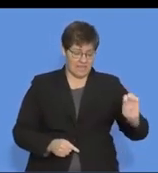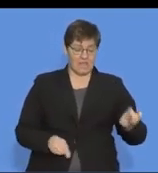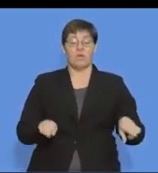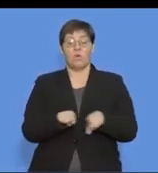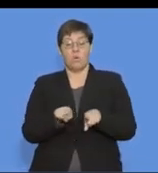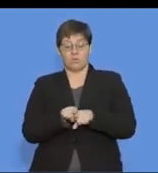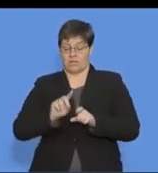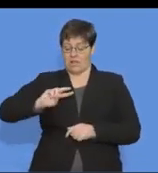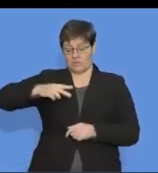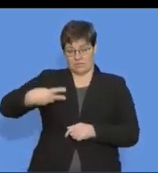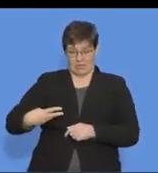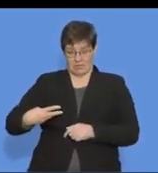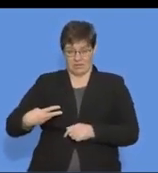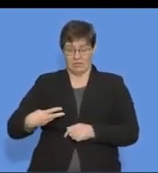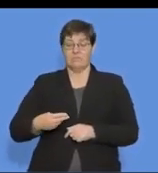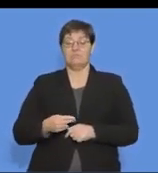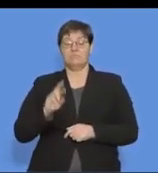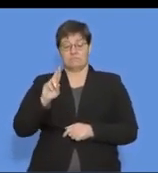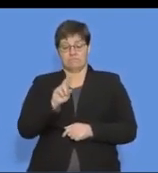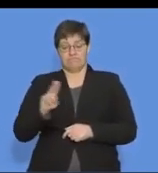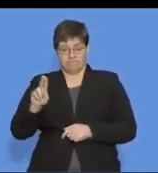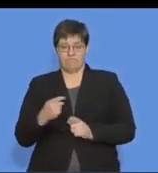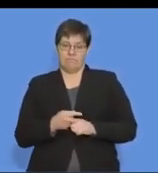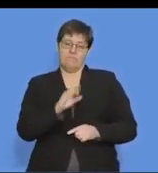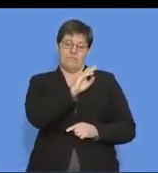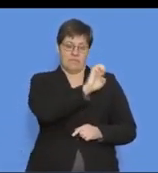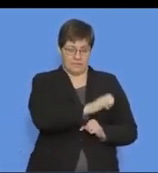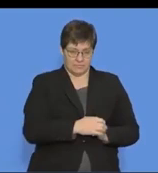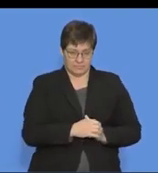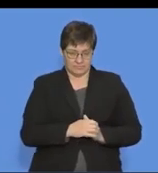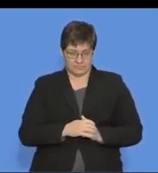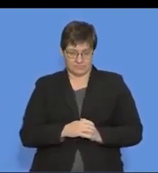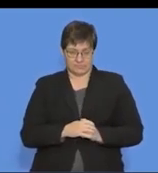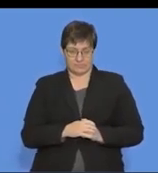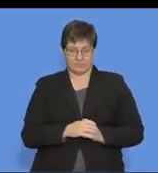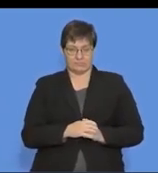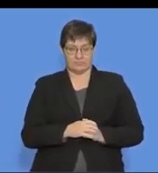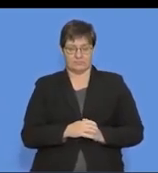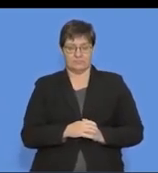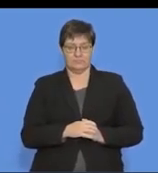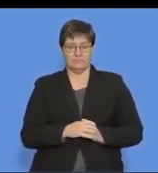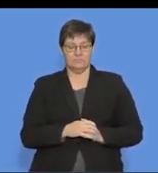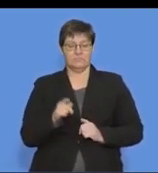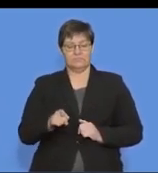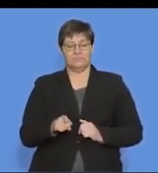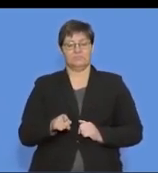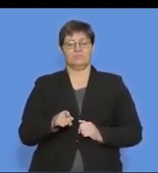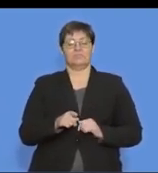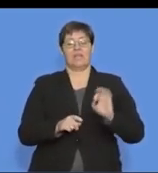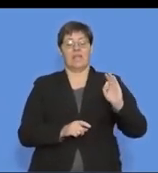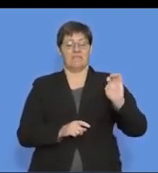as the reciprocal of the square of the distance and the electrostatic force. Take note of that, right? So this graph is electrostatic